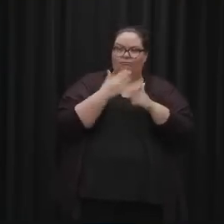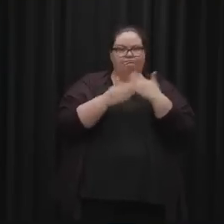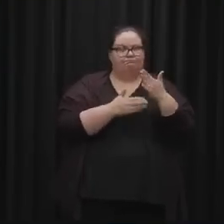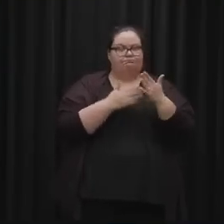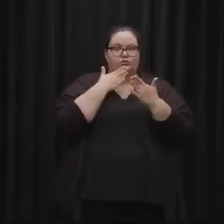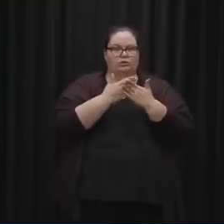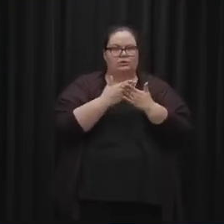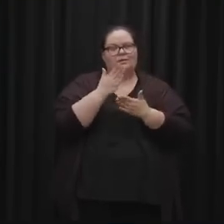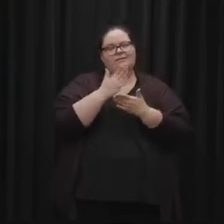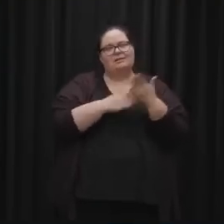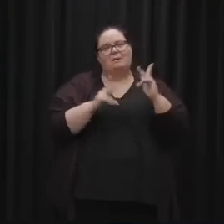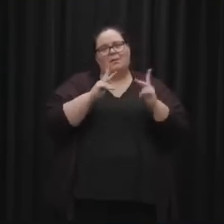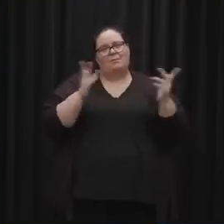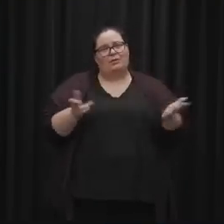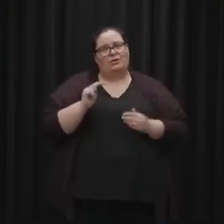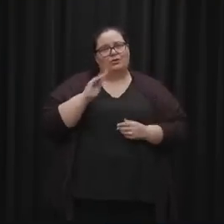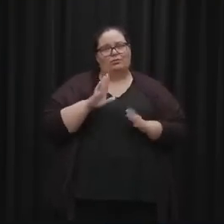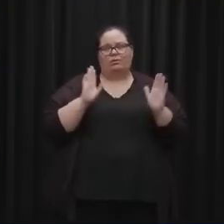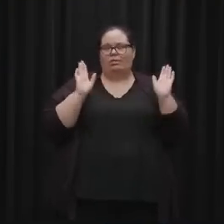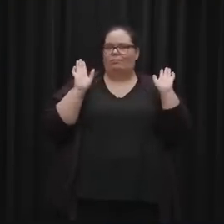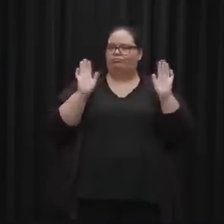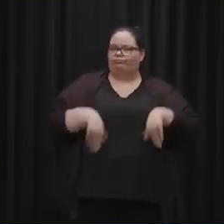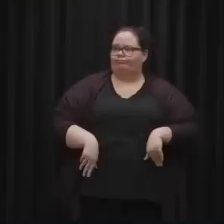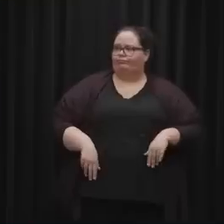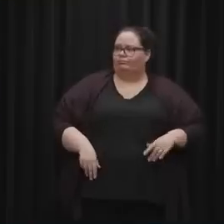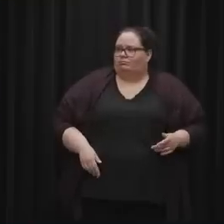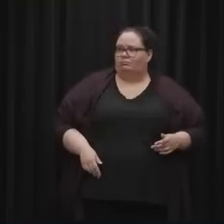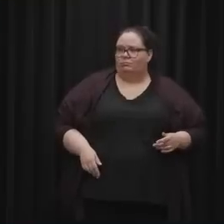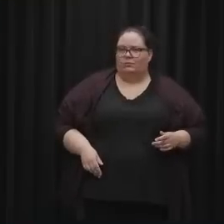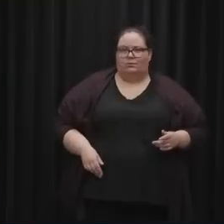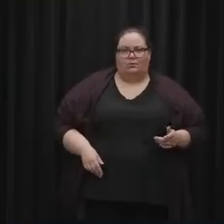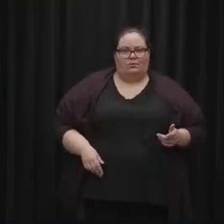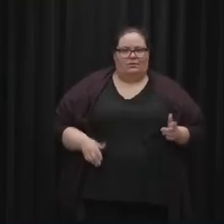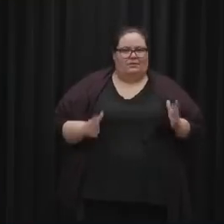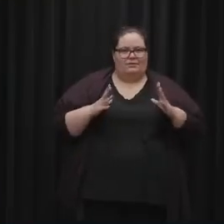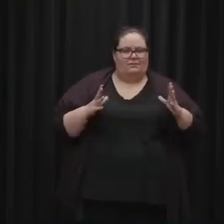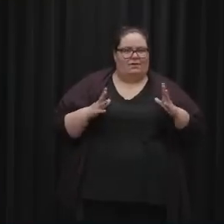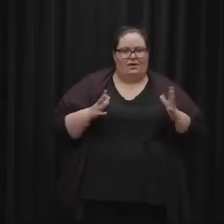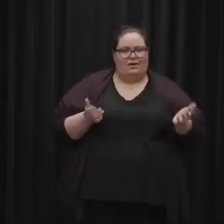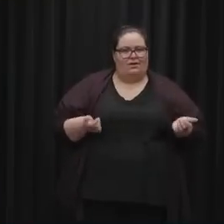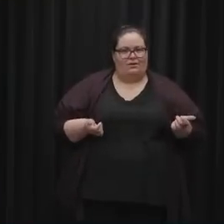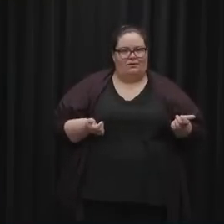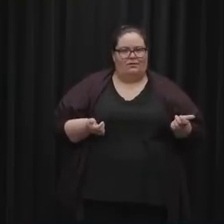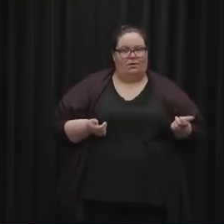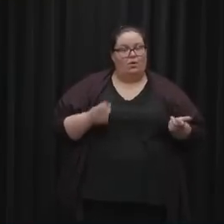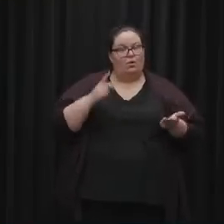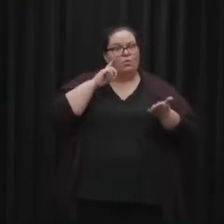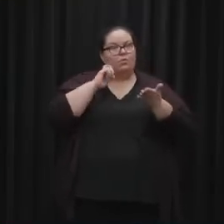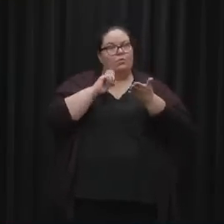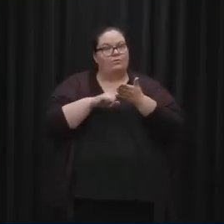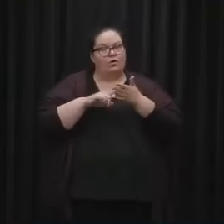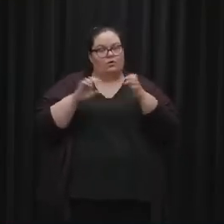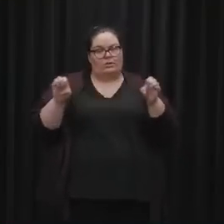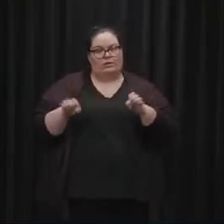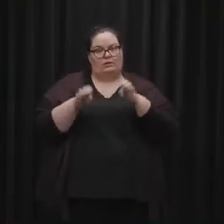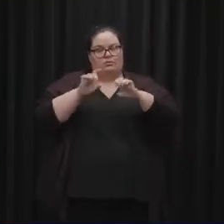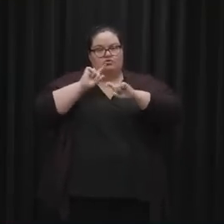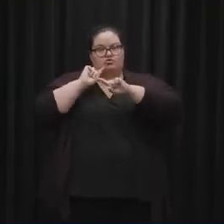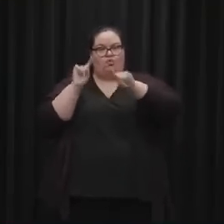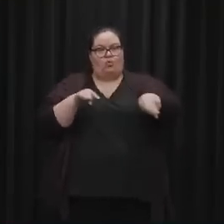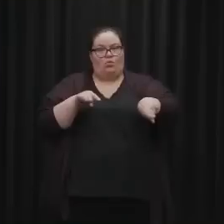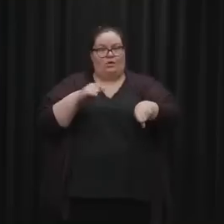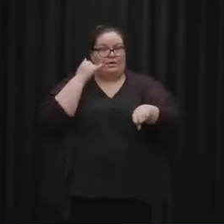complacent. For many months, there has been a line in the emergency order that states,